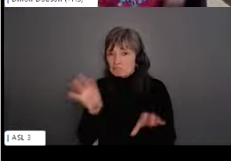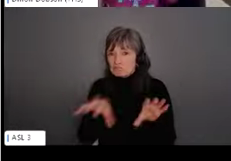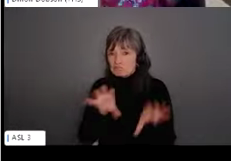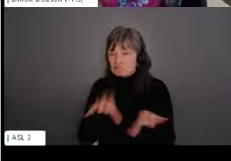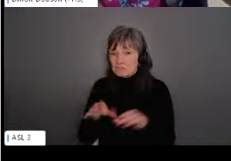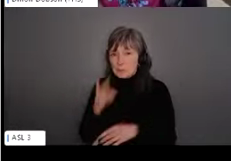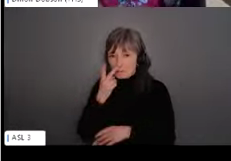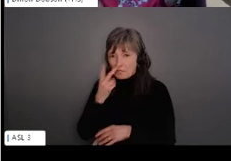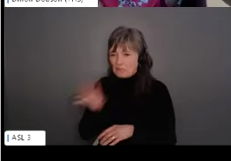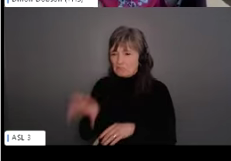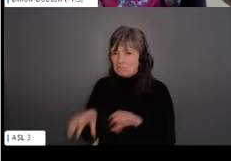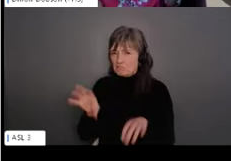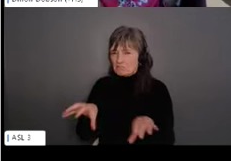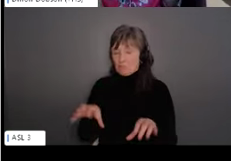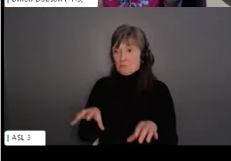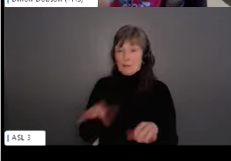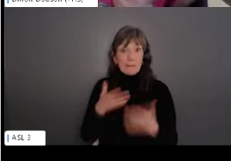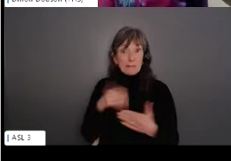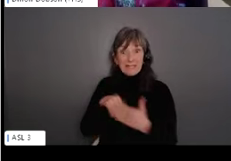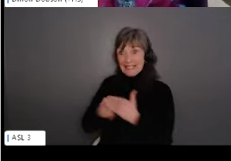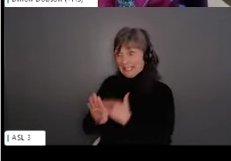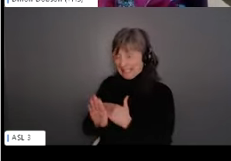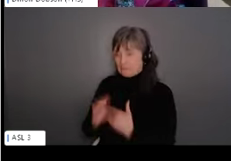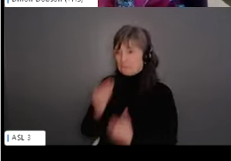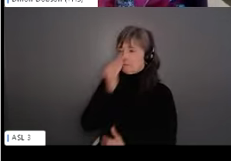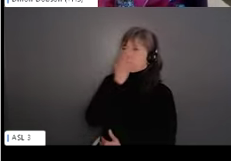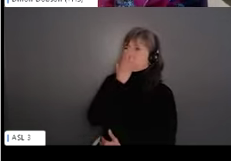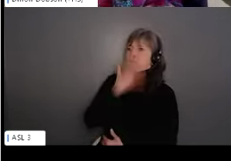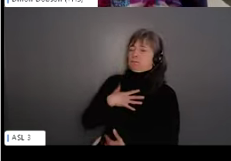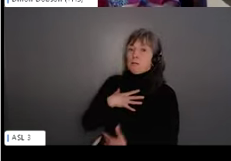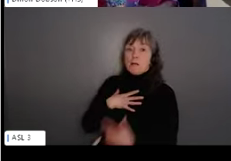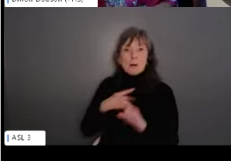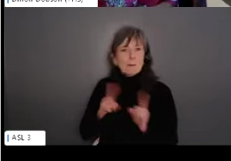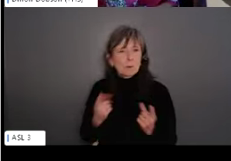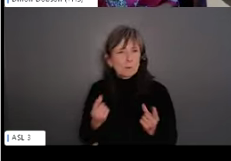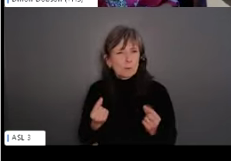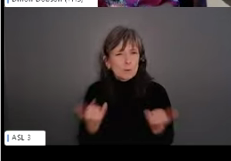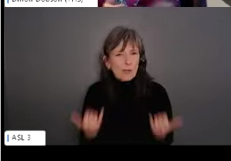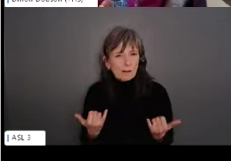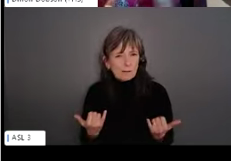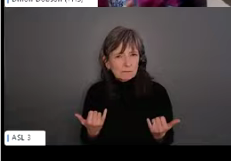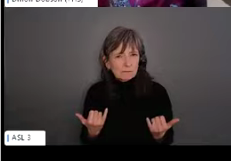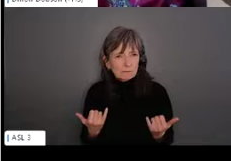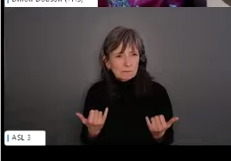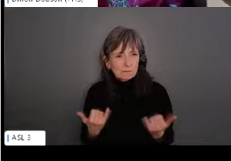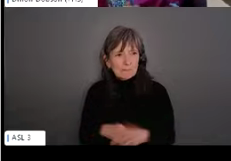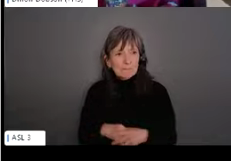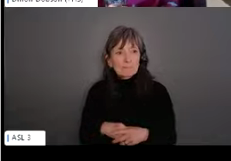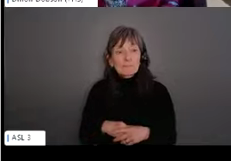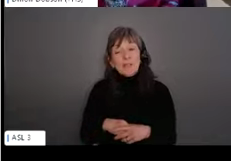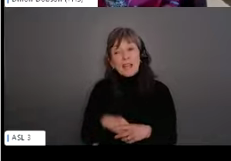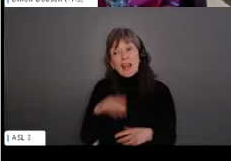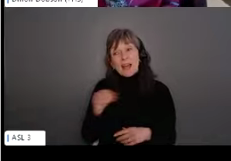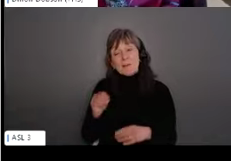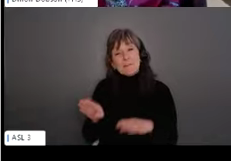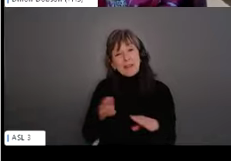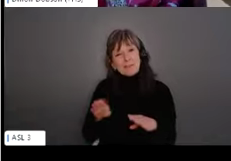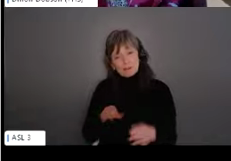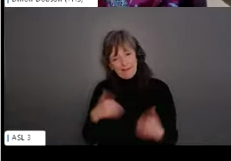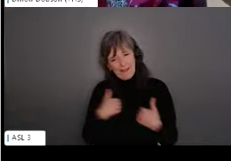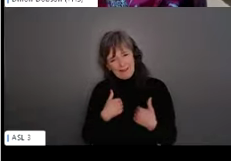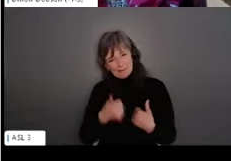might, hit you in the face, but what do you do with that next, right? And then look for behavioral conditions. How does the animal behave